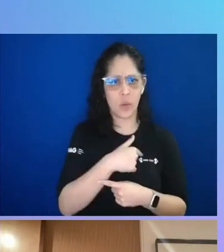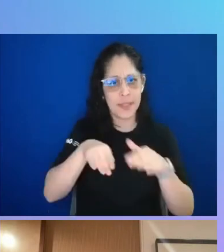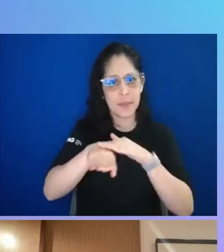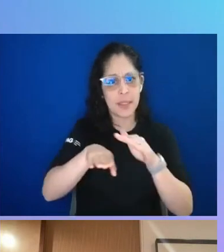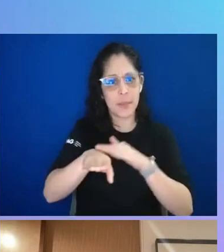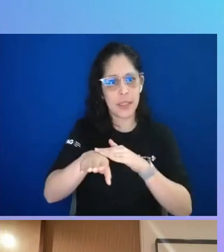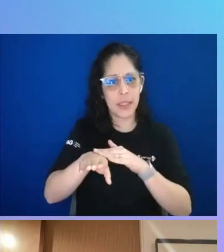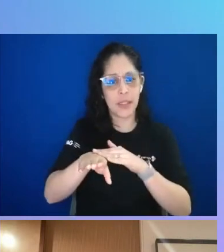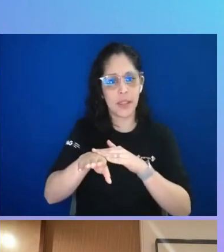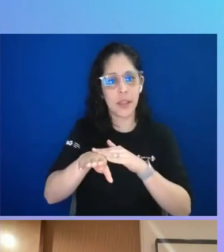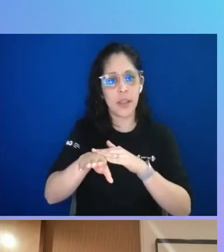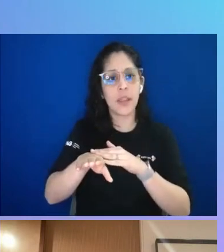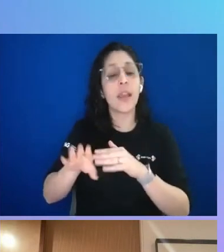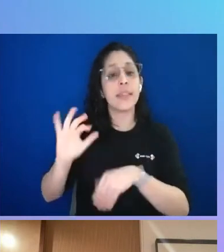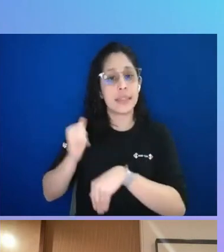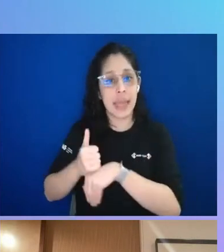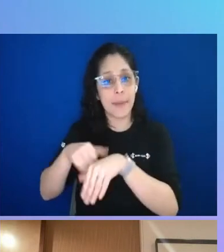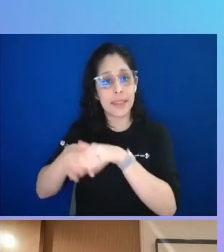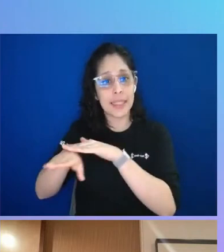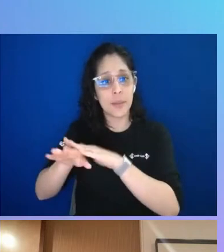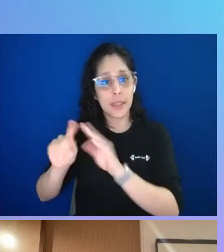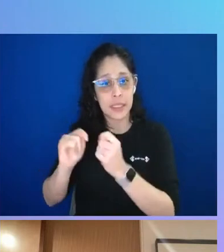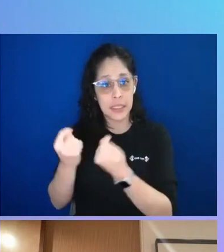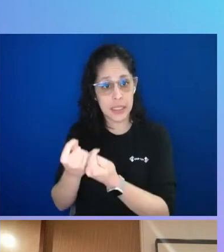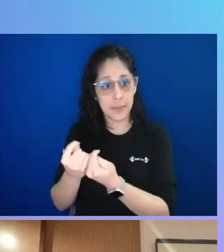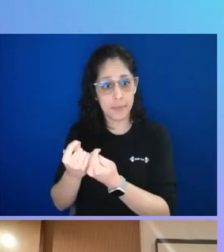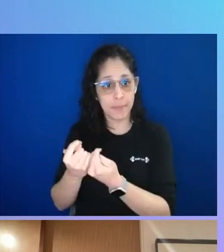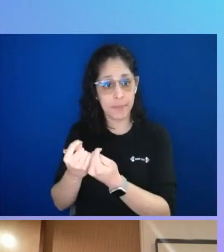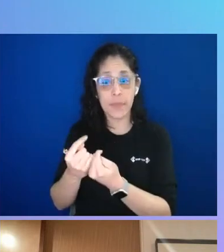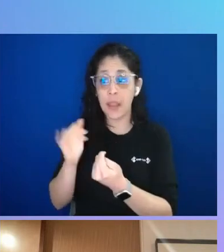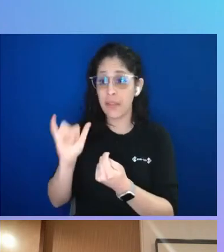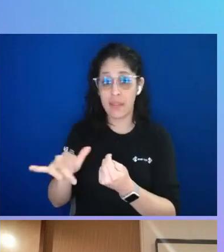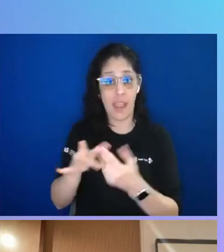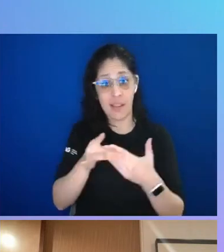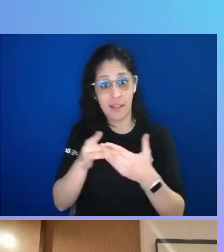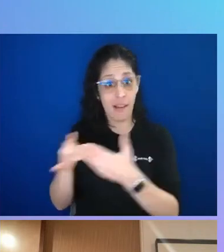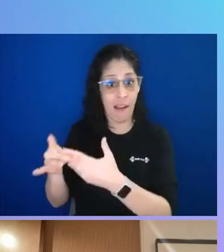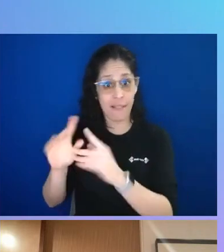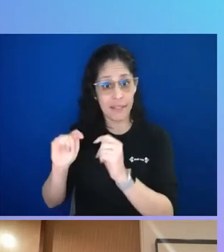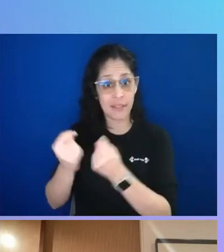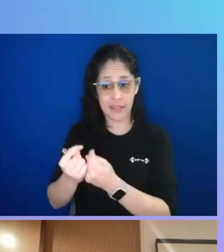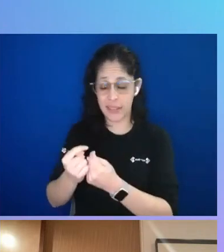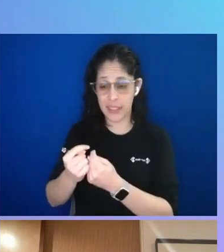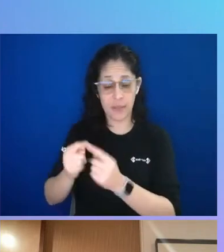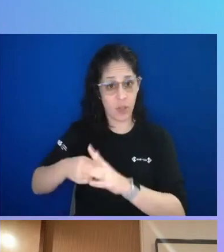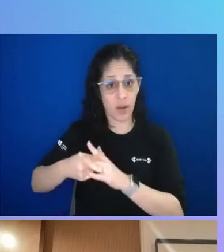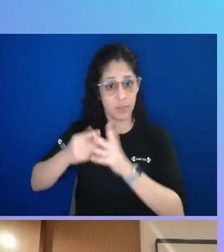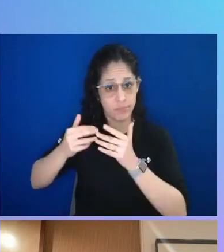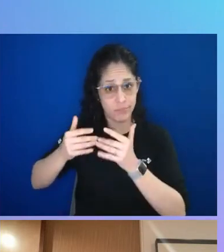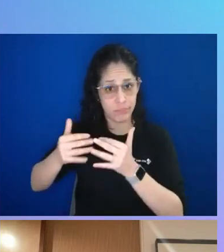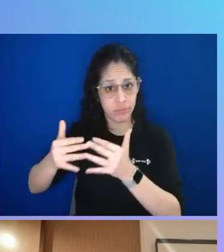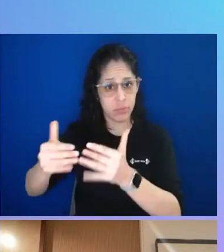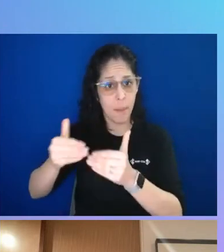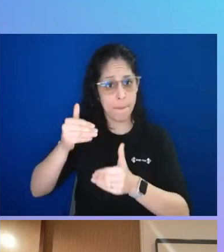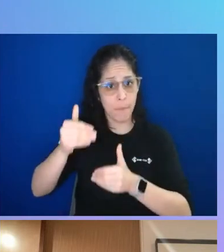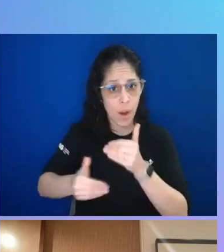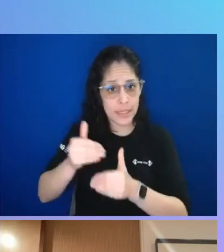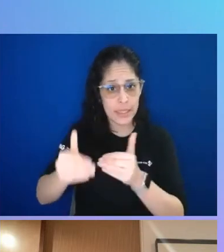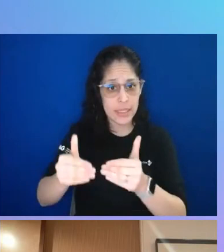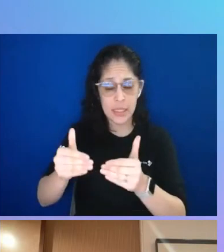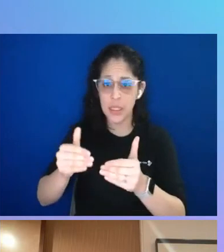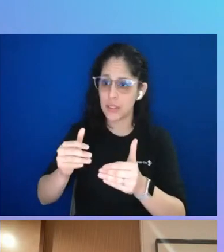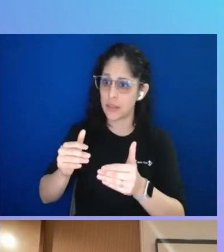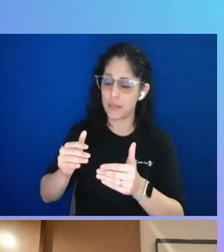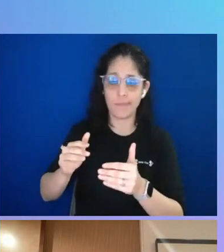I'm forever grateful to the Catalyst team that created accessibility processes that much of the product team